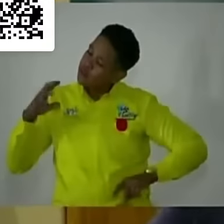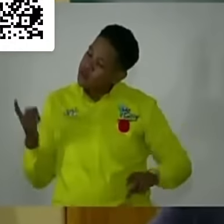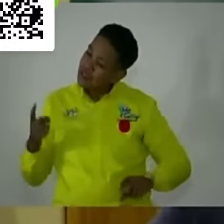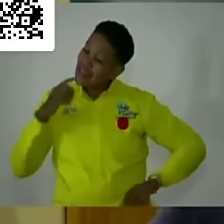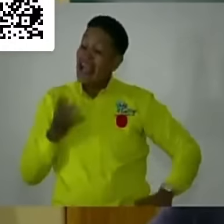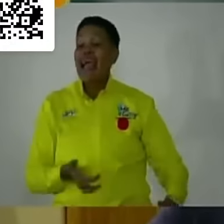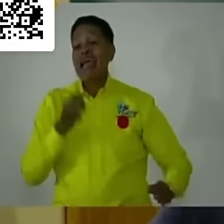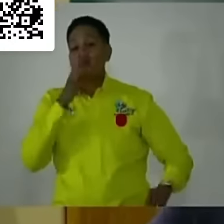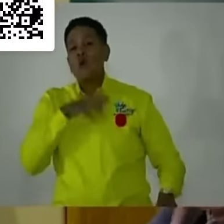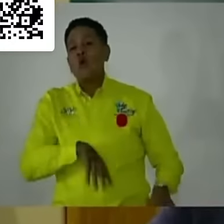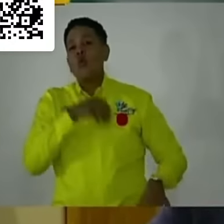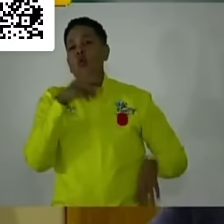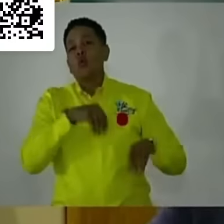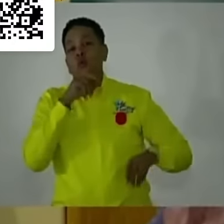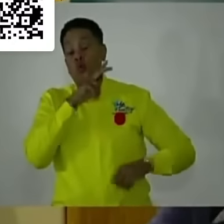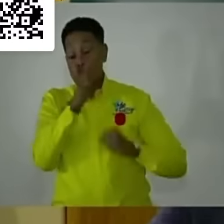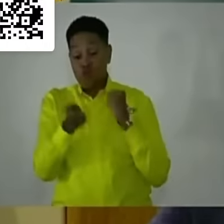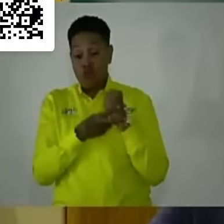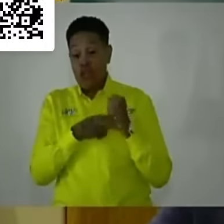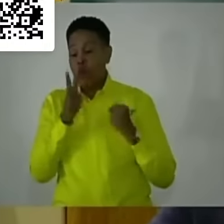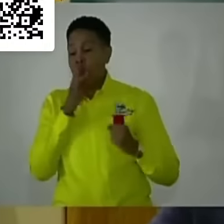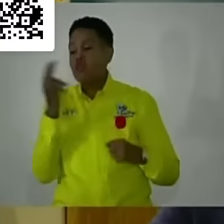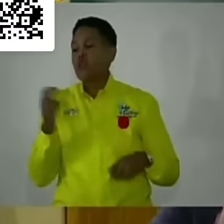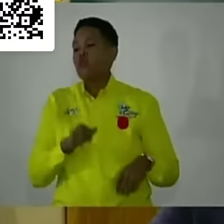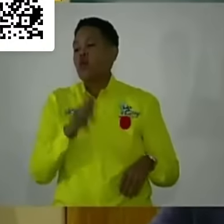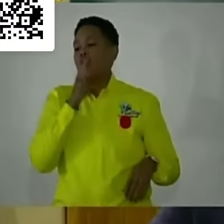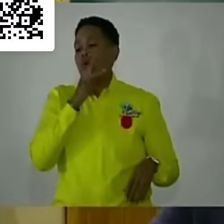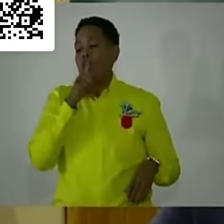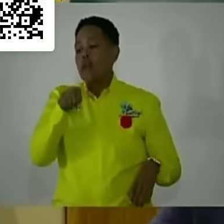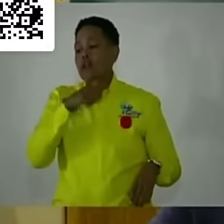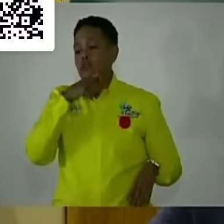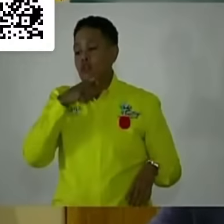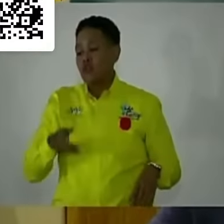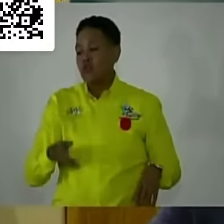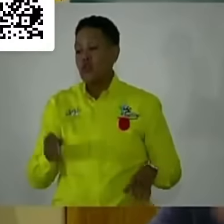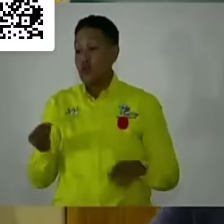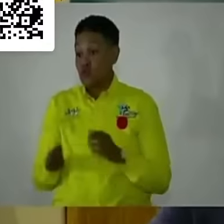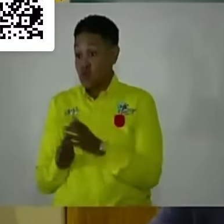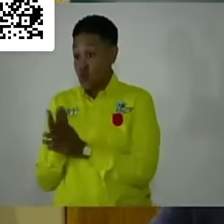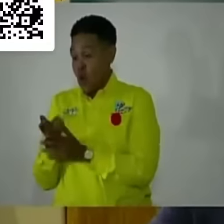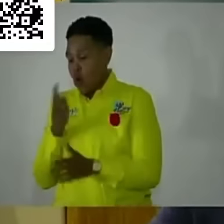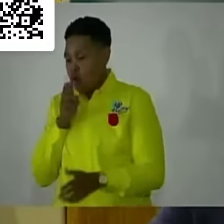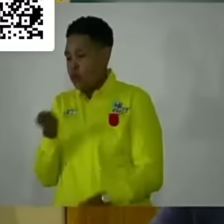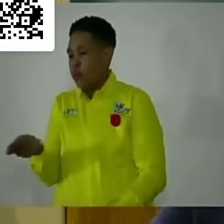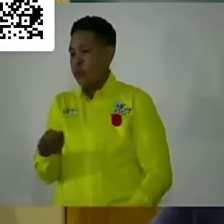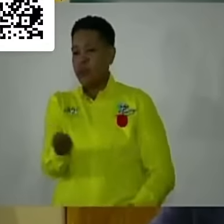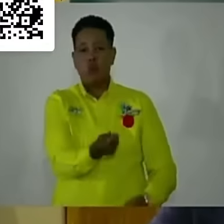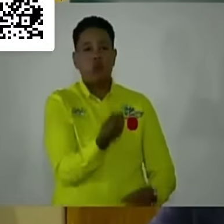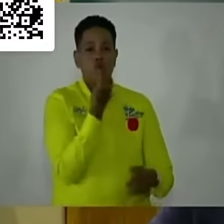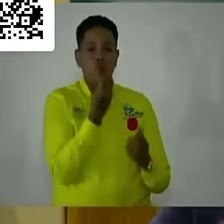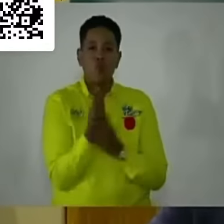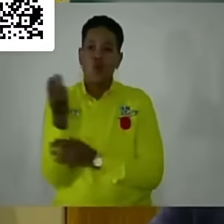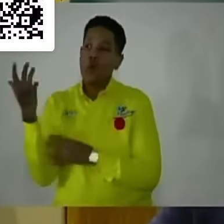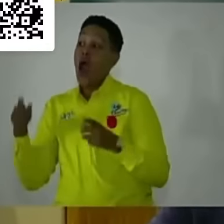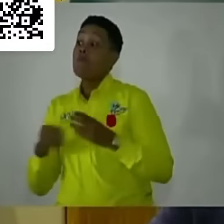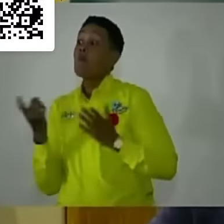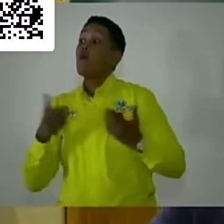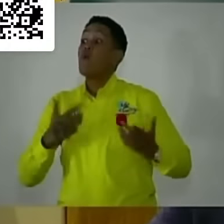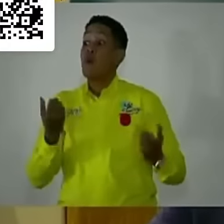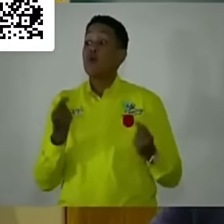the water, retain the water, and use that water to drive the greenhouse cluster. One of the things that we want to do in this